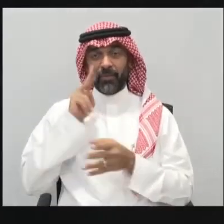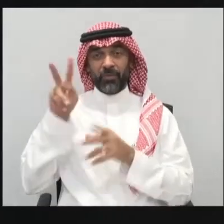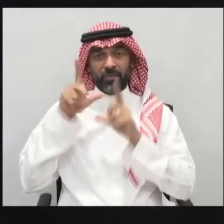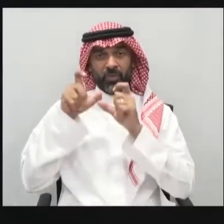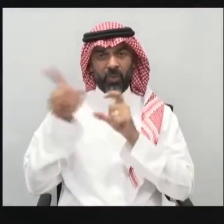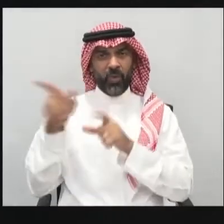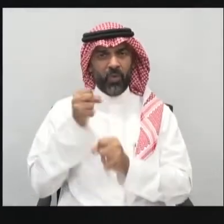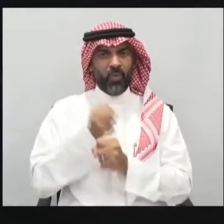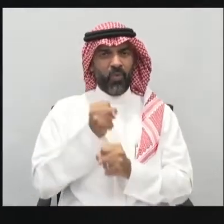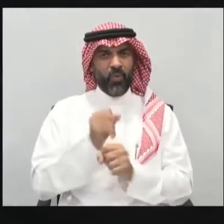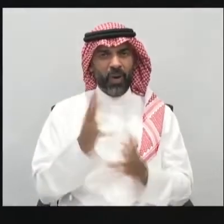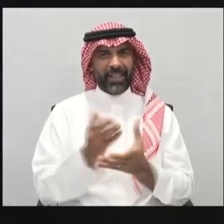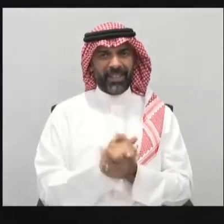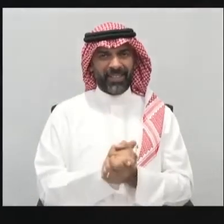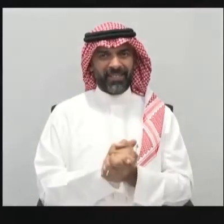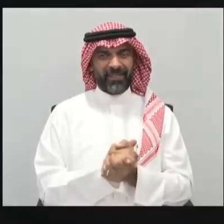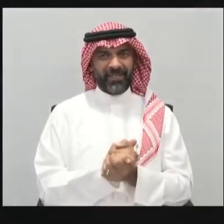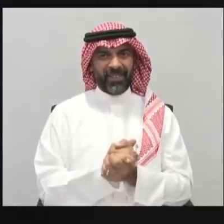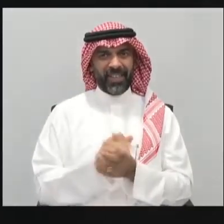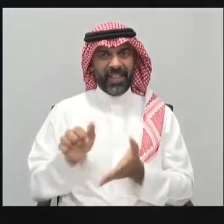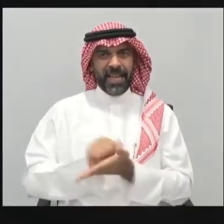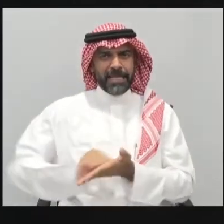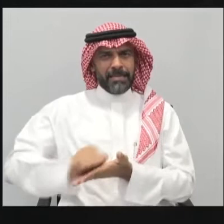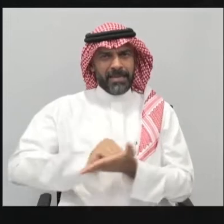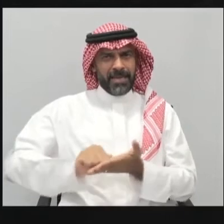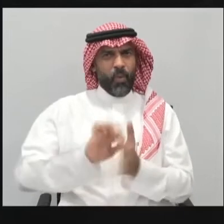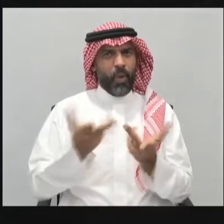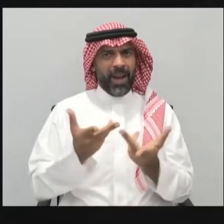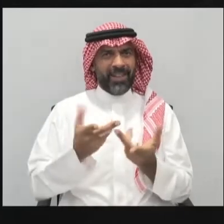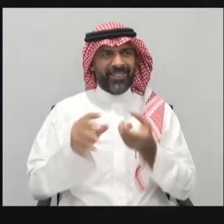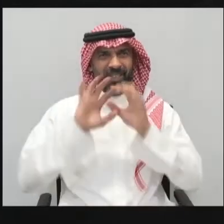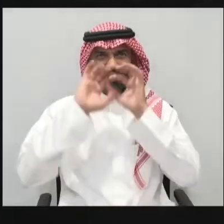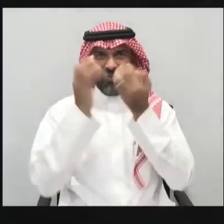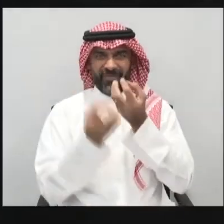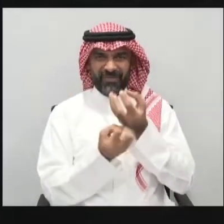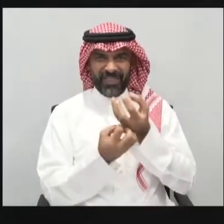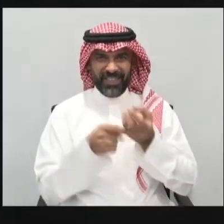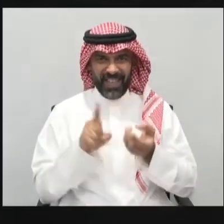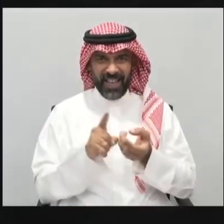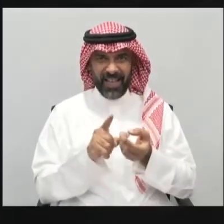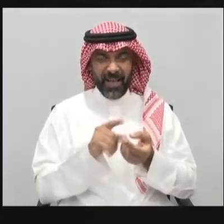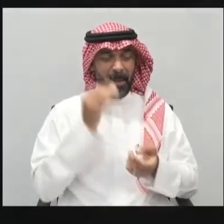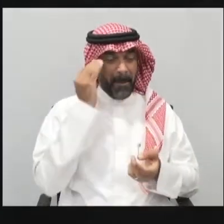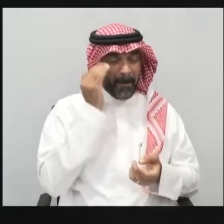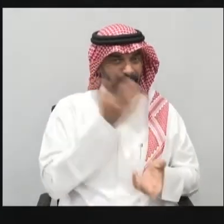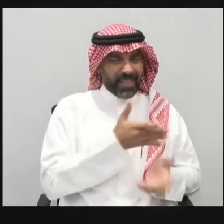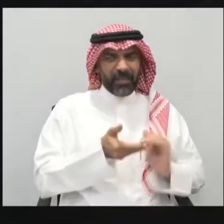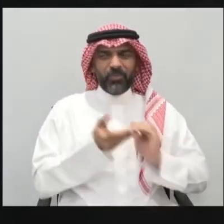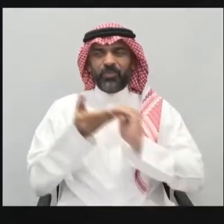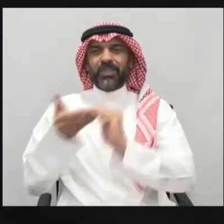doing? Yes, they're cleaning in the kitchen, right? And Layla is helping her mom,